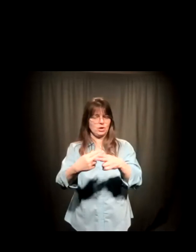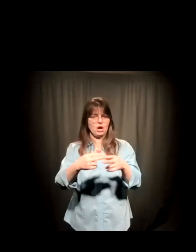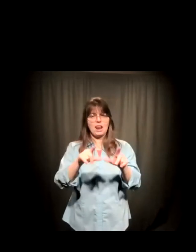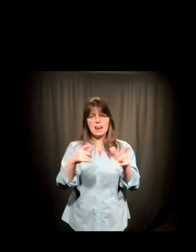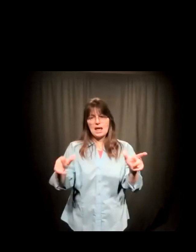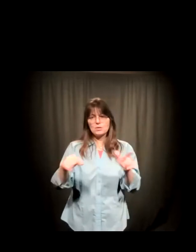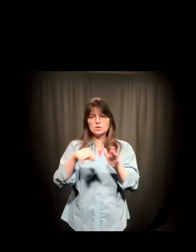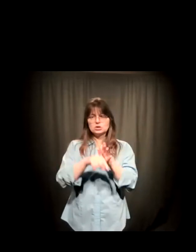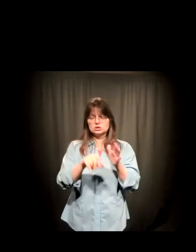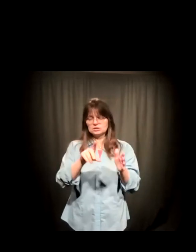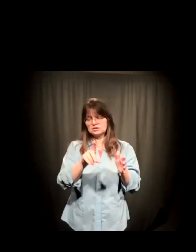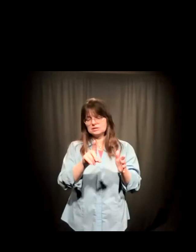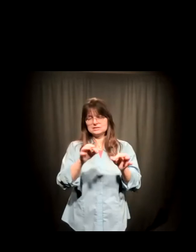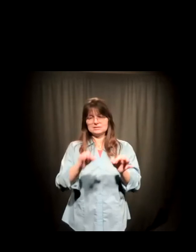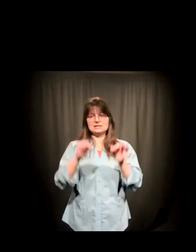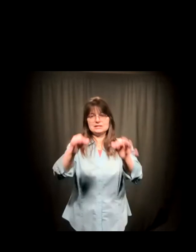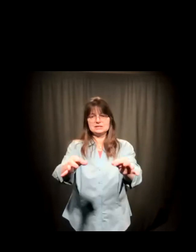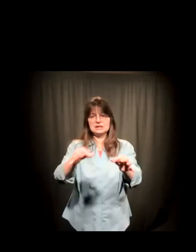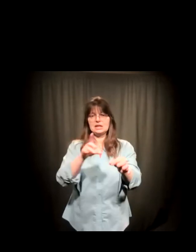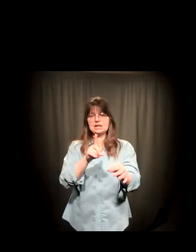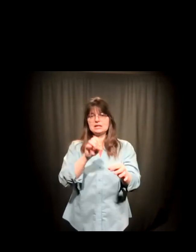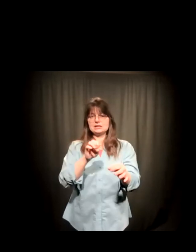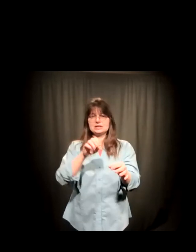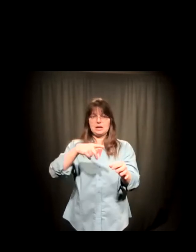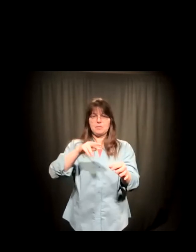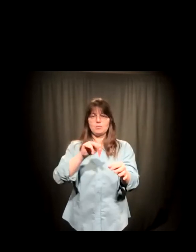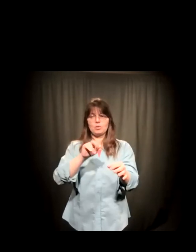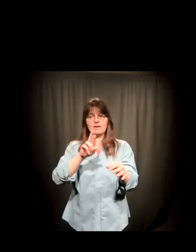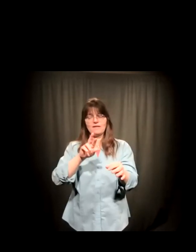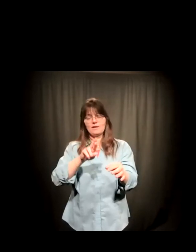in the deaf world to this day. And